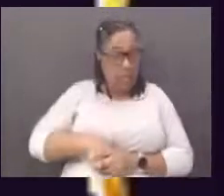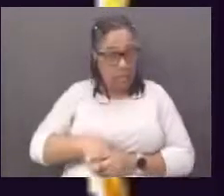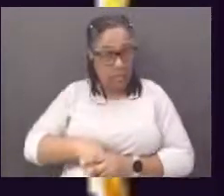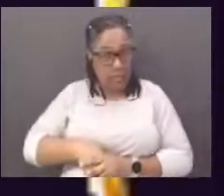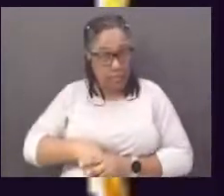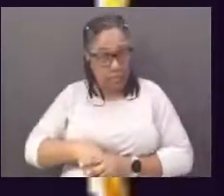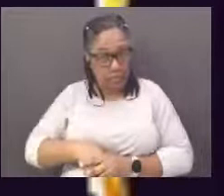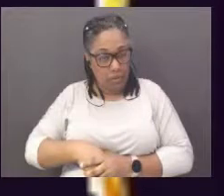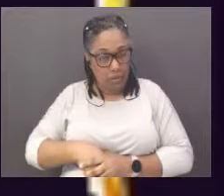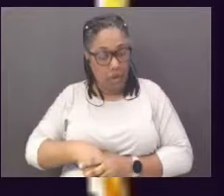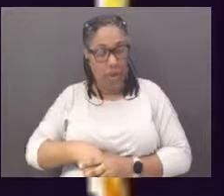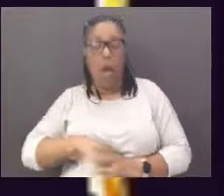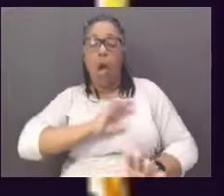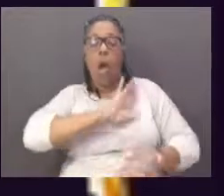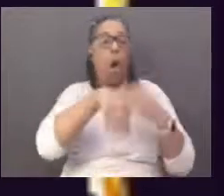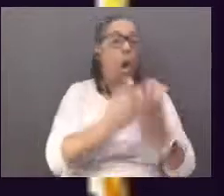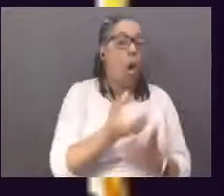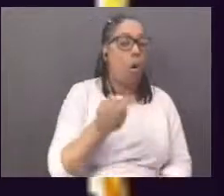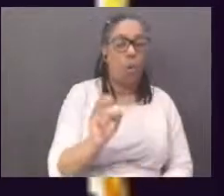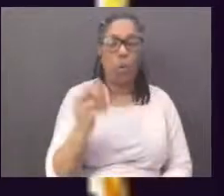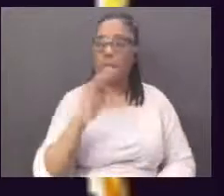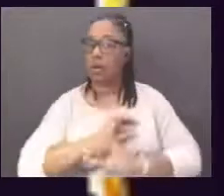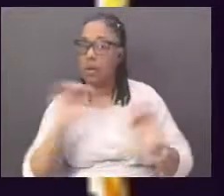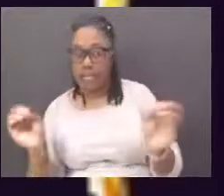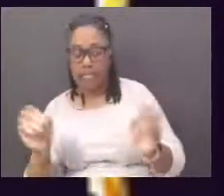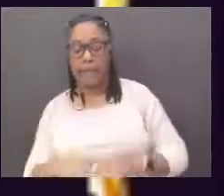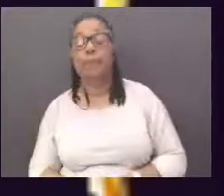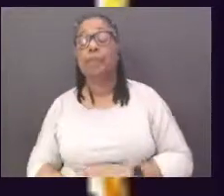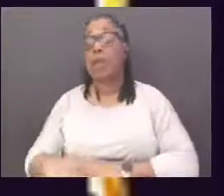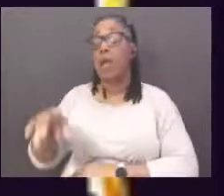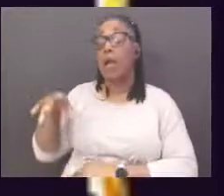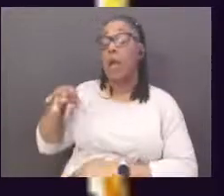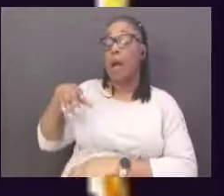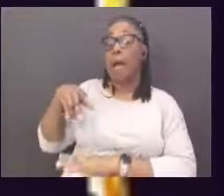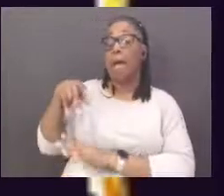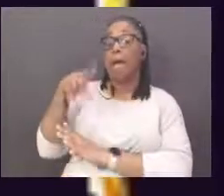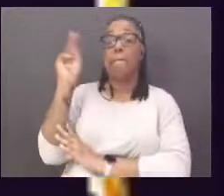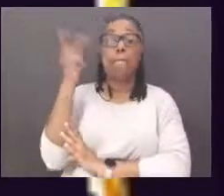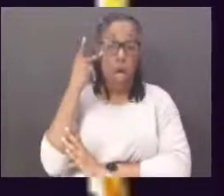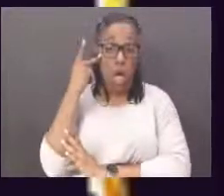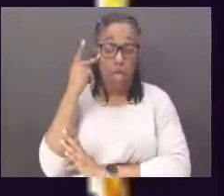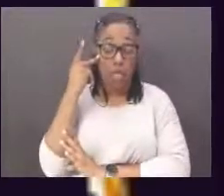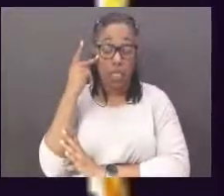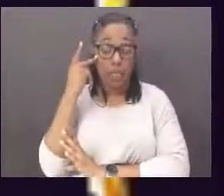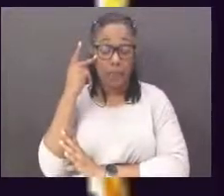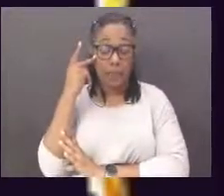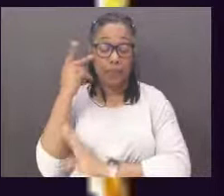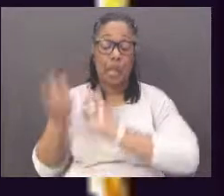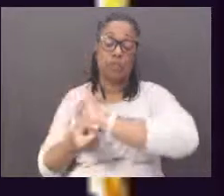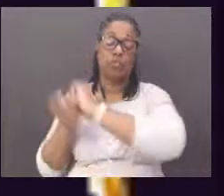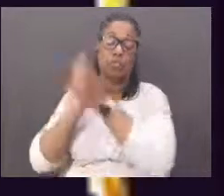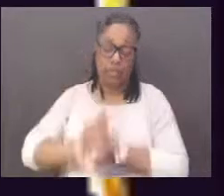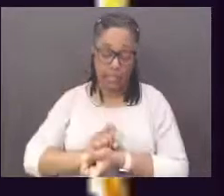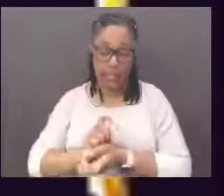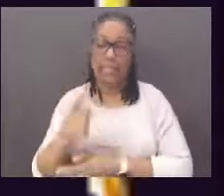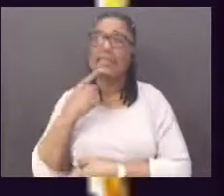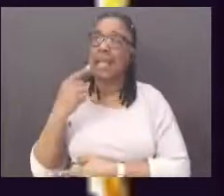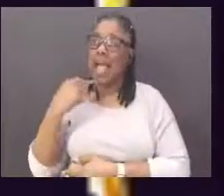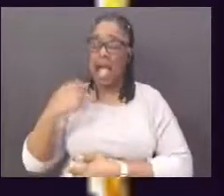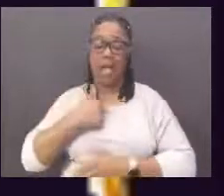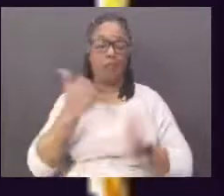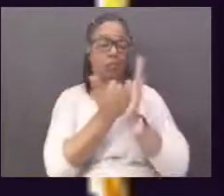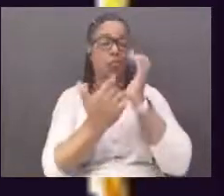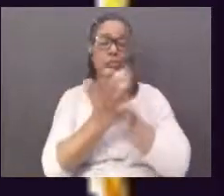of God to a friend and servant of God. Paul was all in. Paul said, I've been crucified with Christ. It is